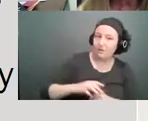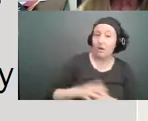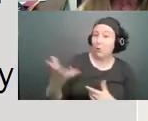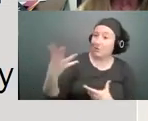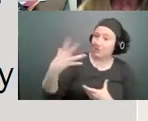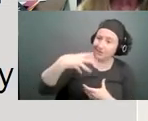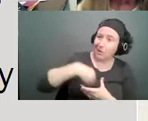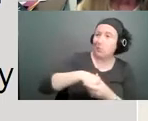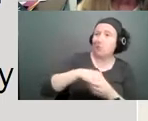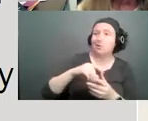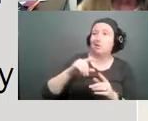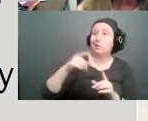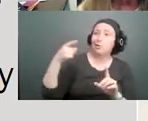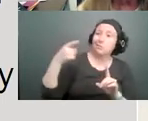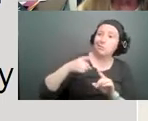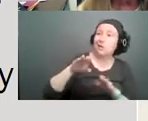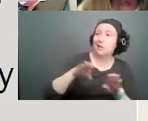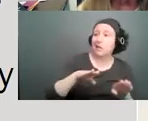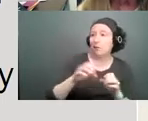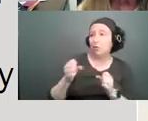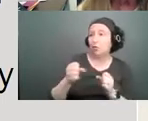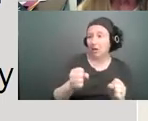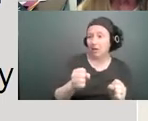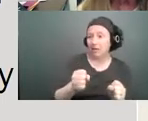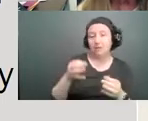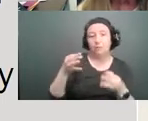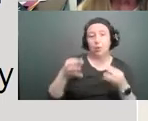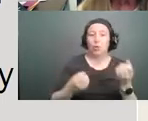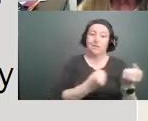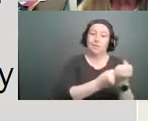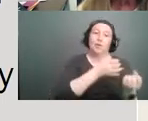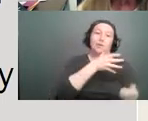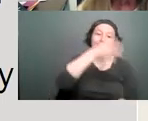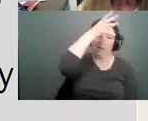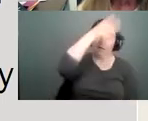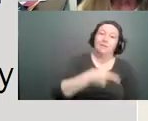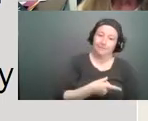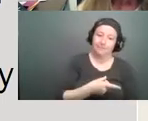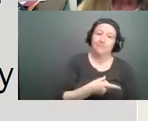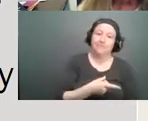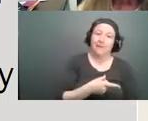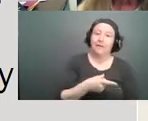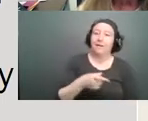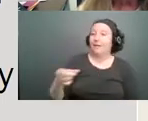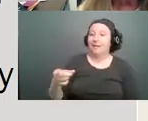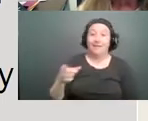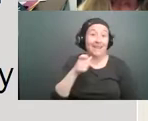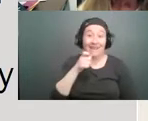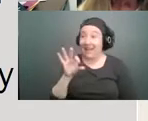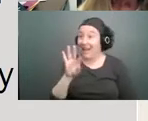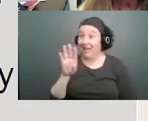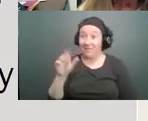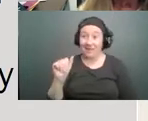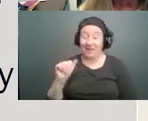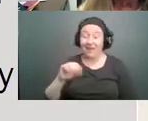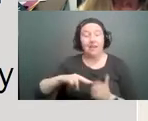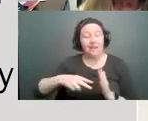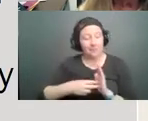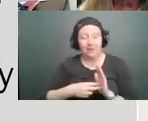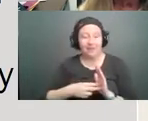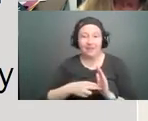and strategies, but this one is held for the parents. A failure to do the FBA led to an inappropriate behavior